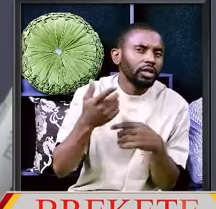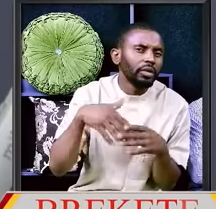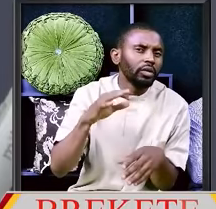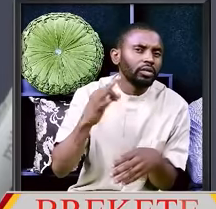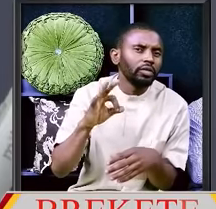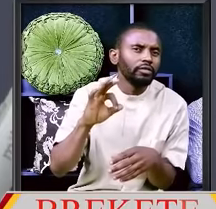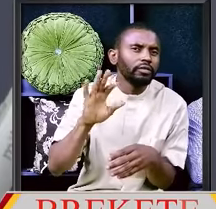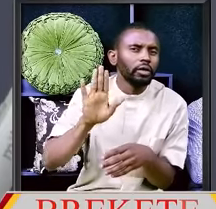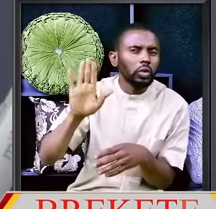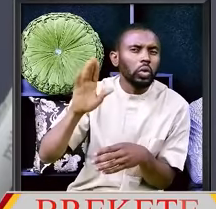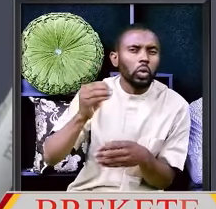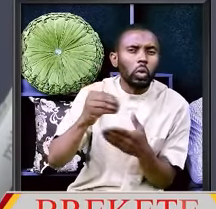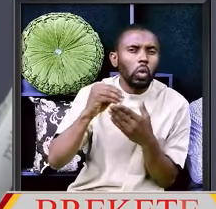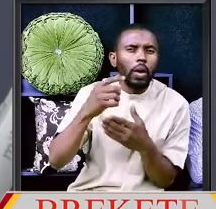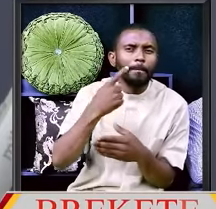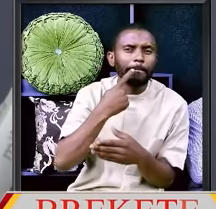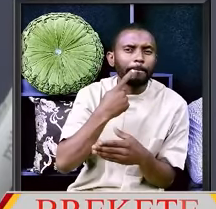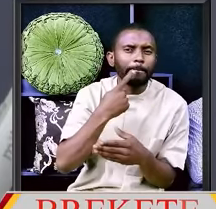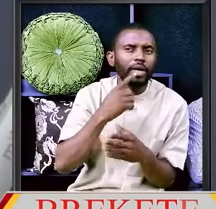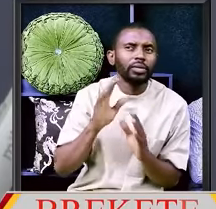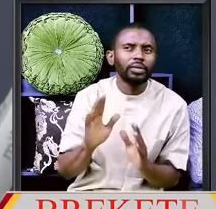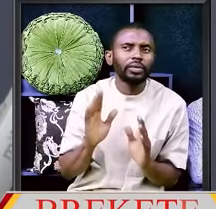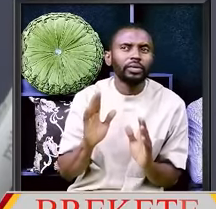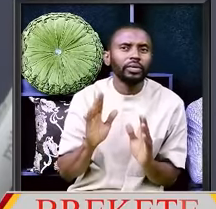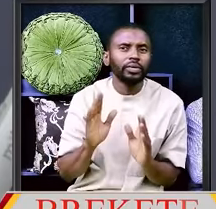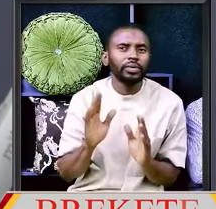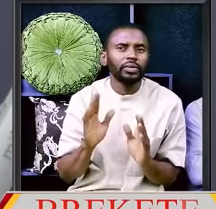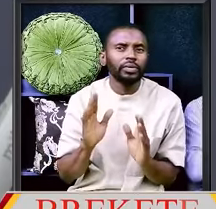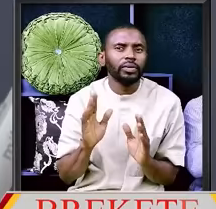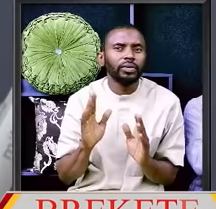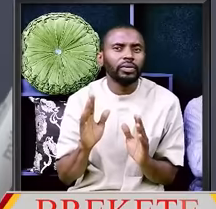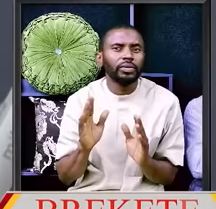of his own mouth by himself, that he said?